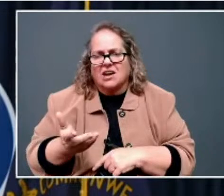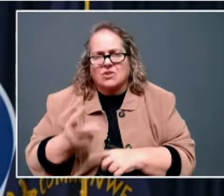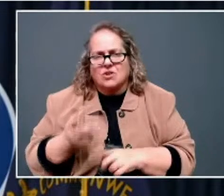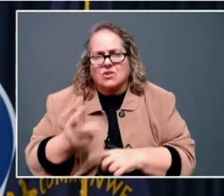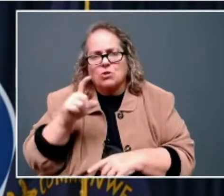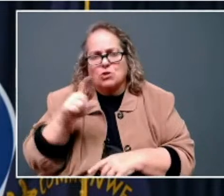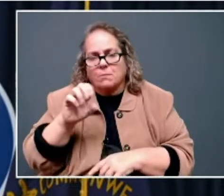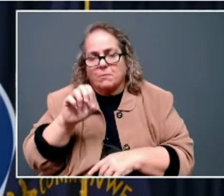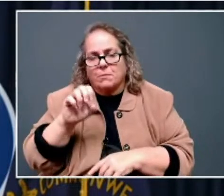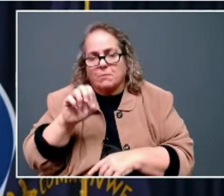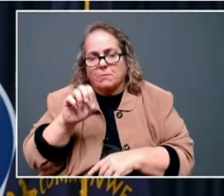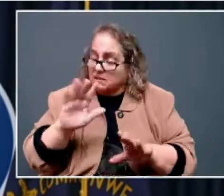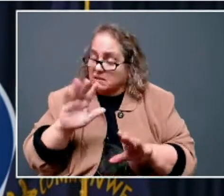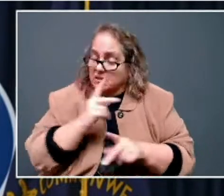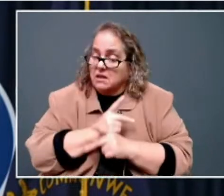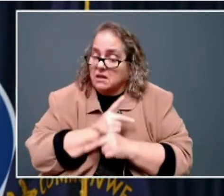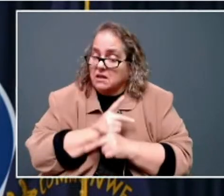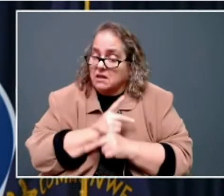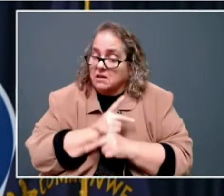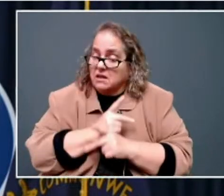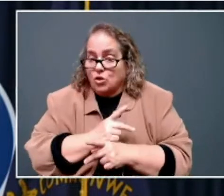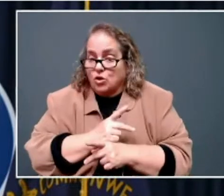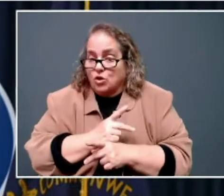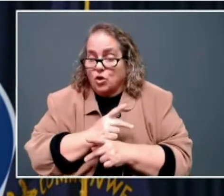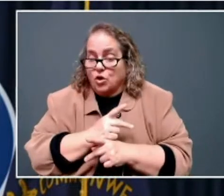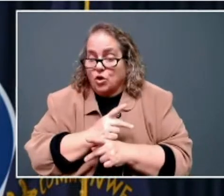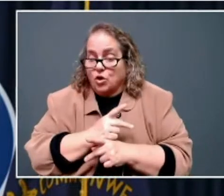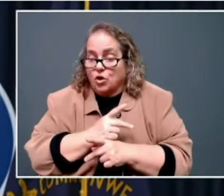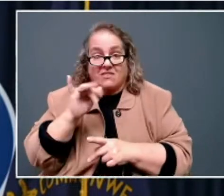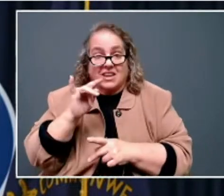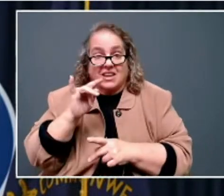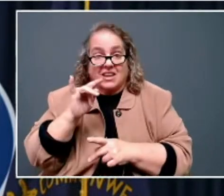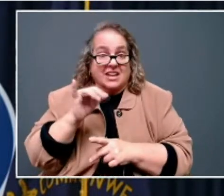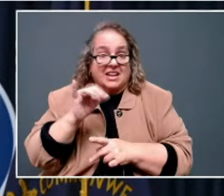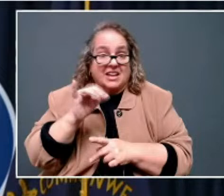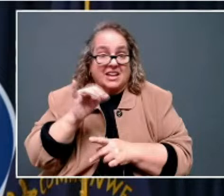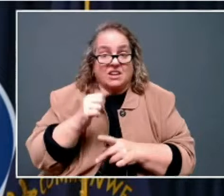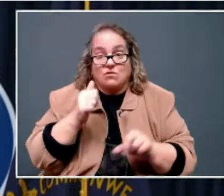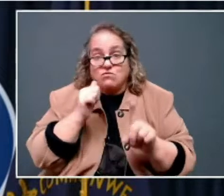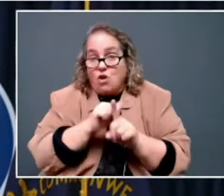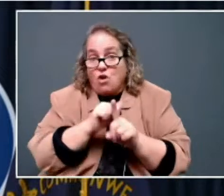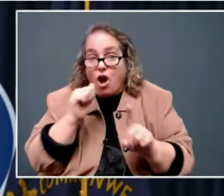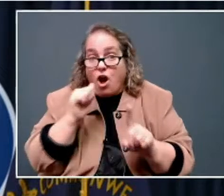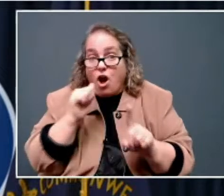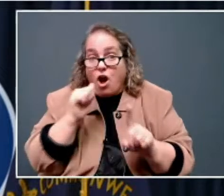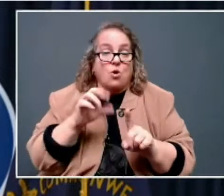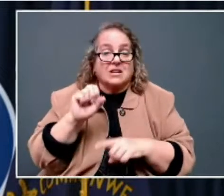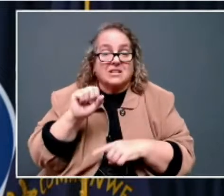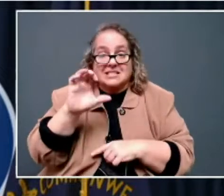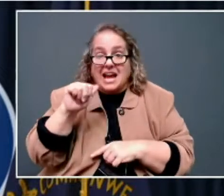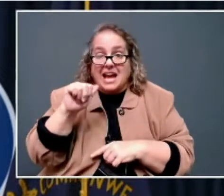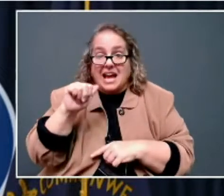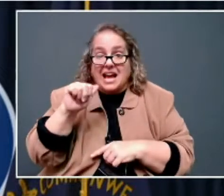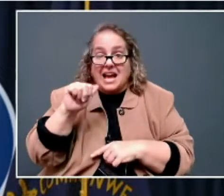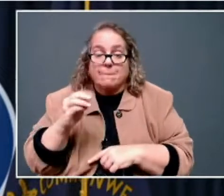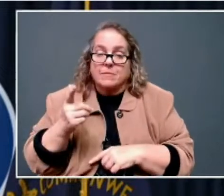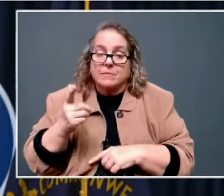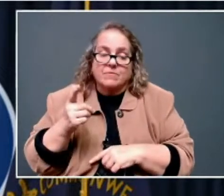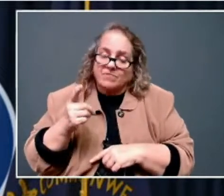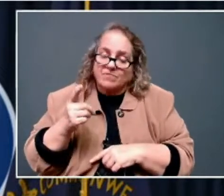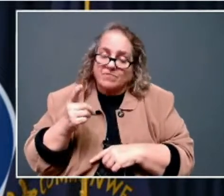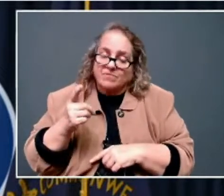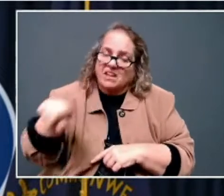lookout, whether it's gouging or fraud or scammers. They're just out there in